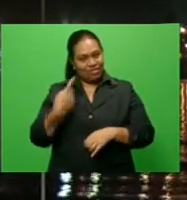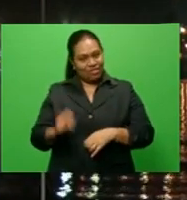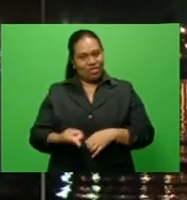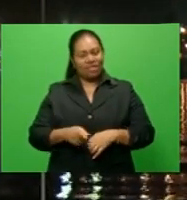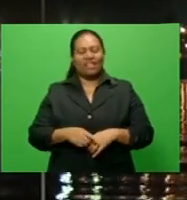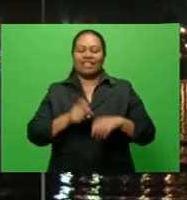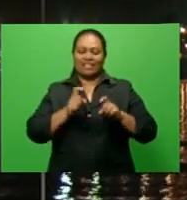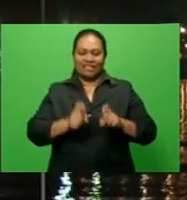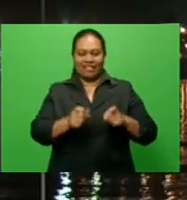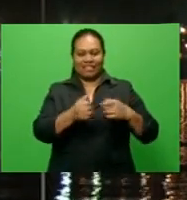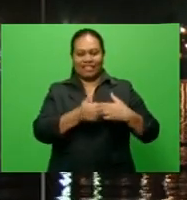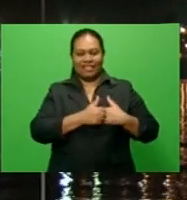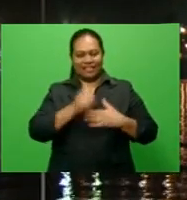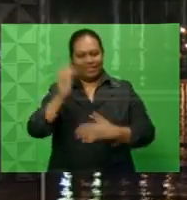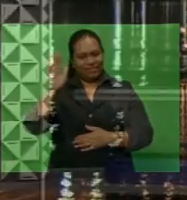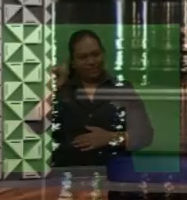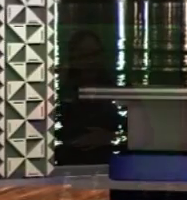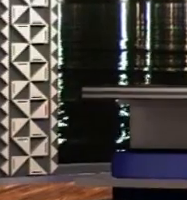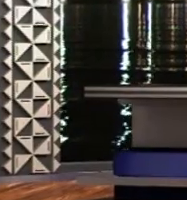I, stay safe. Bye for now.